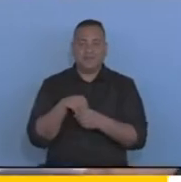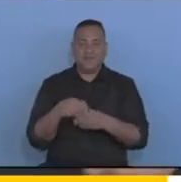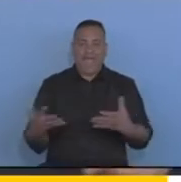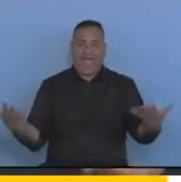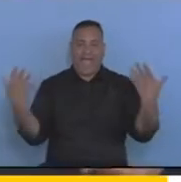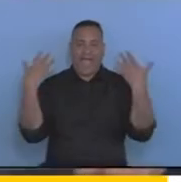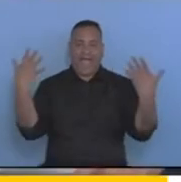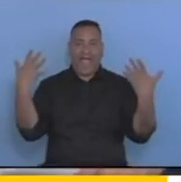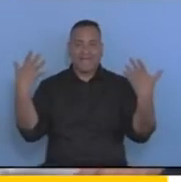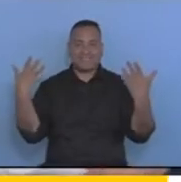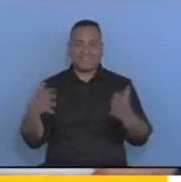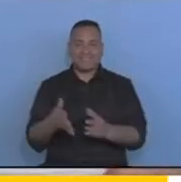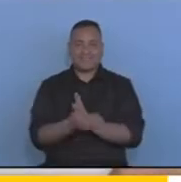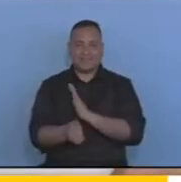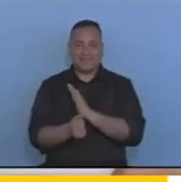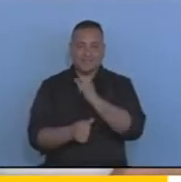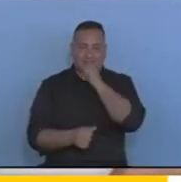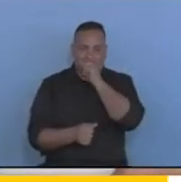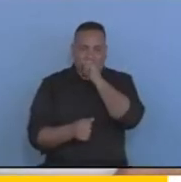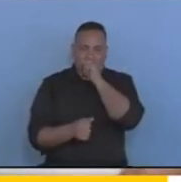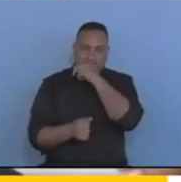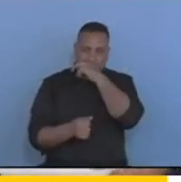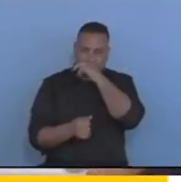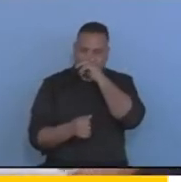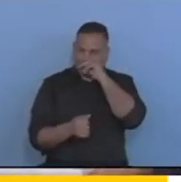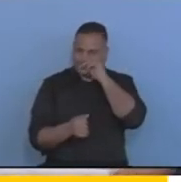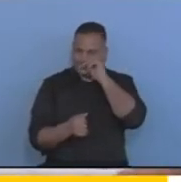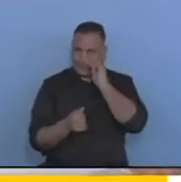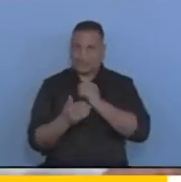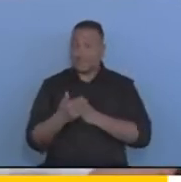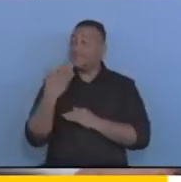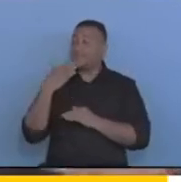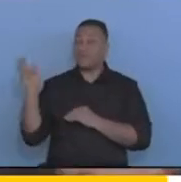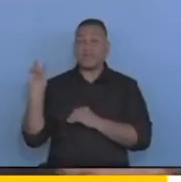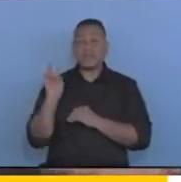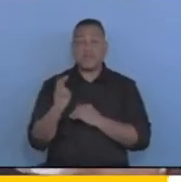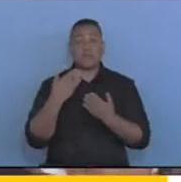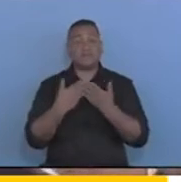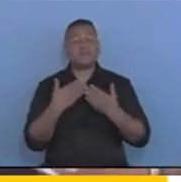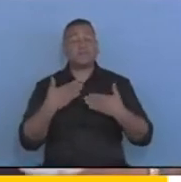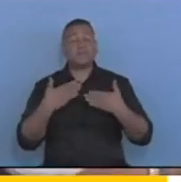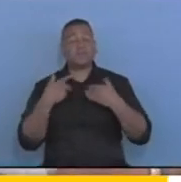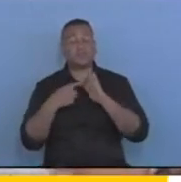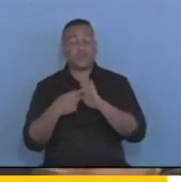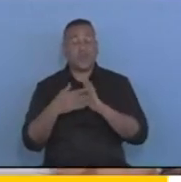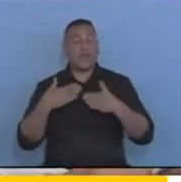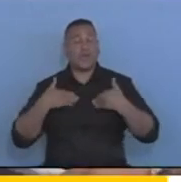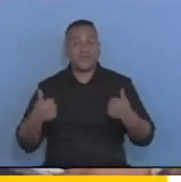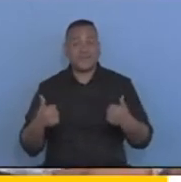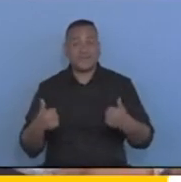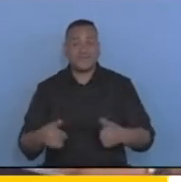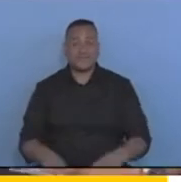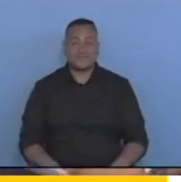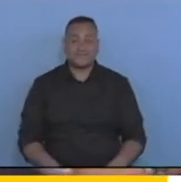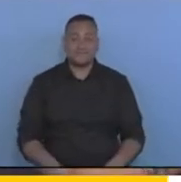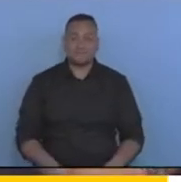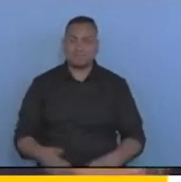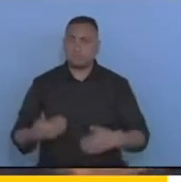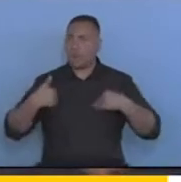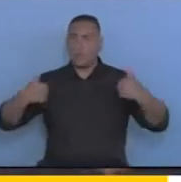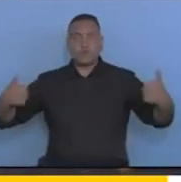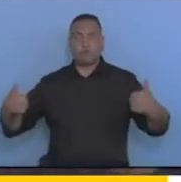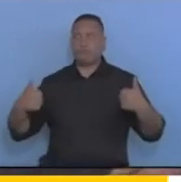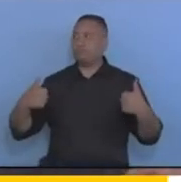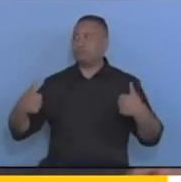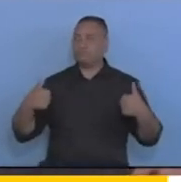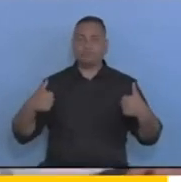for coming, for being here, being on the show. How are you doing? Thank you very much for having me. Very well, thank you. Absolutely awesome. I